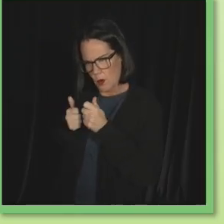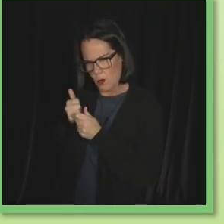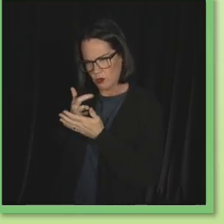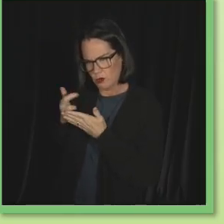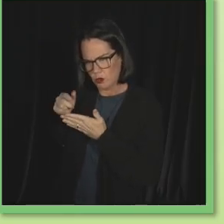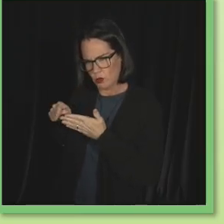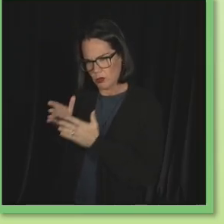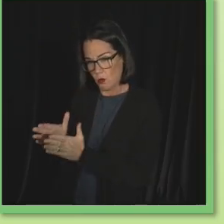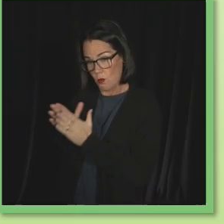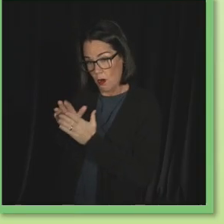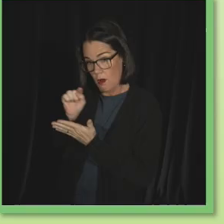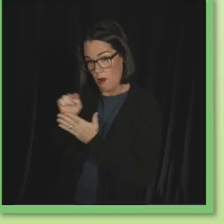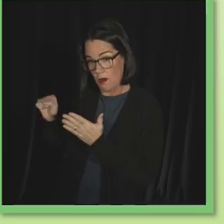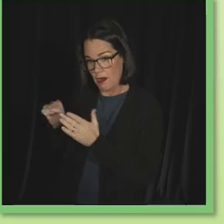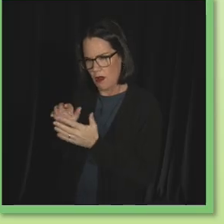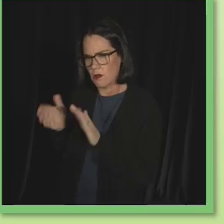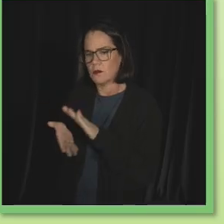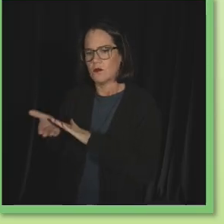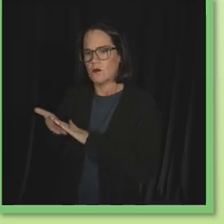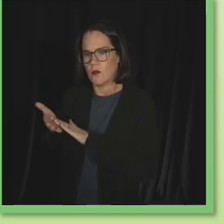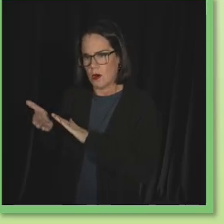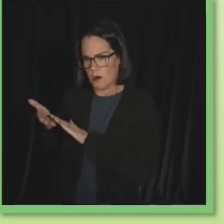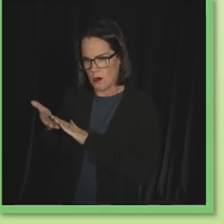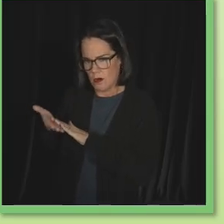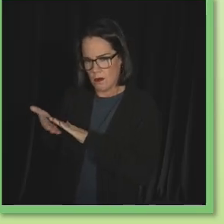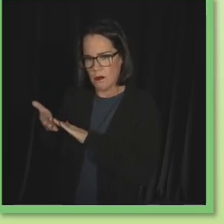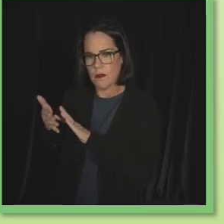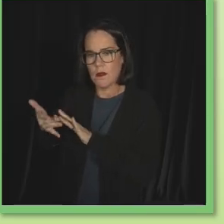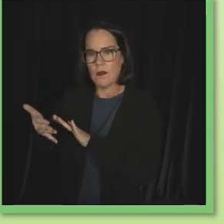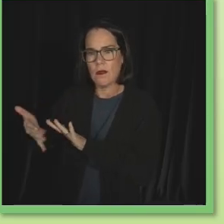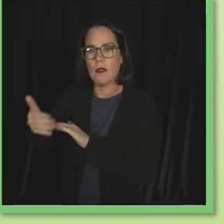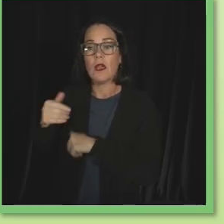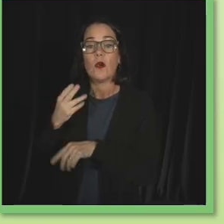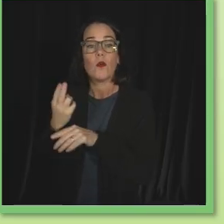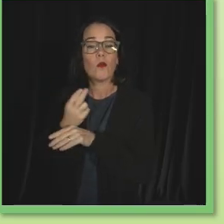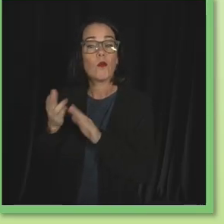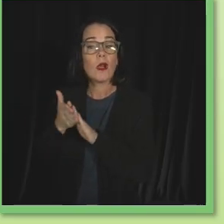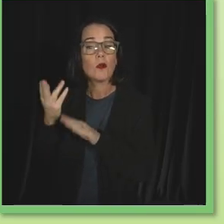requested. So the pod is now running now, and it is running on the node